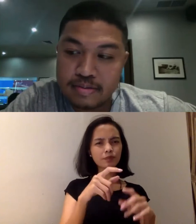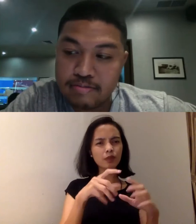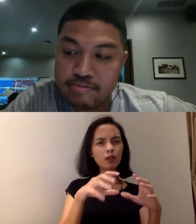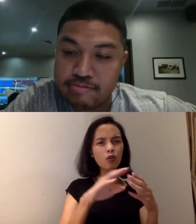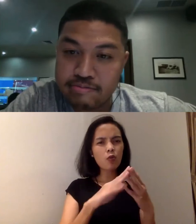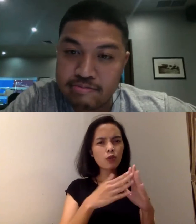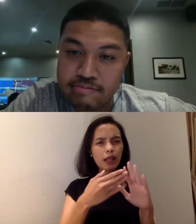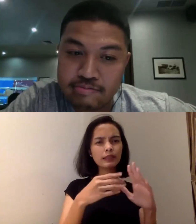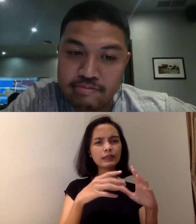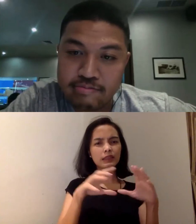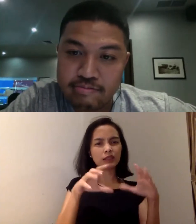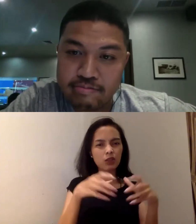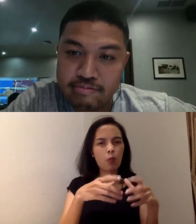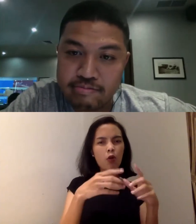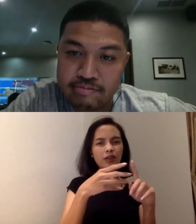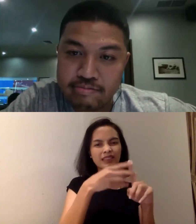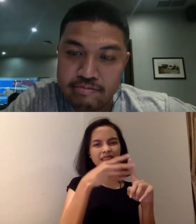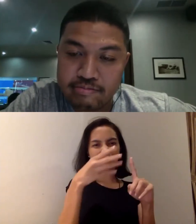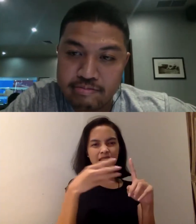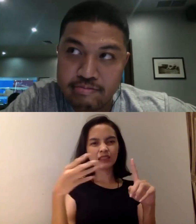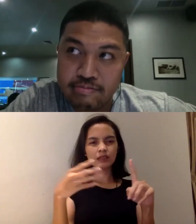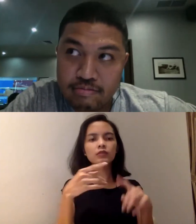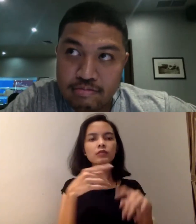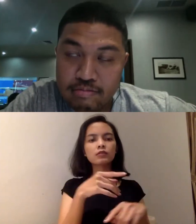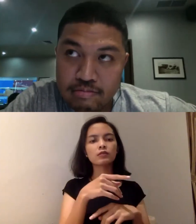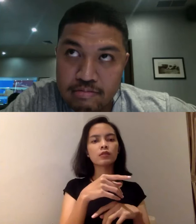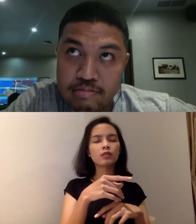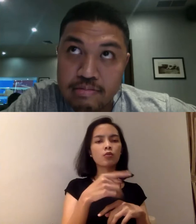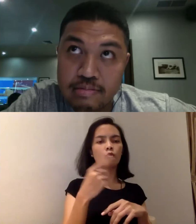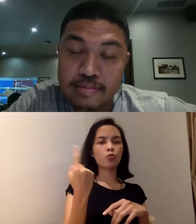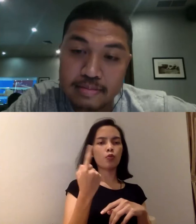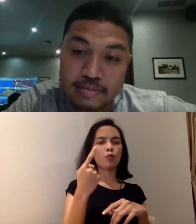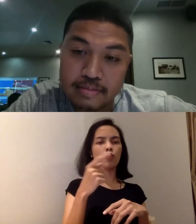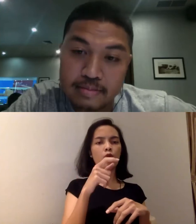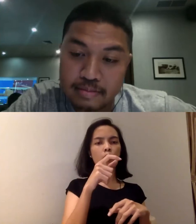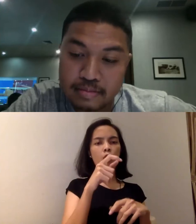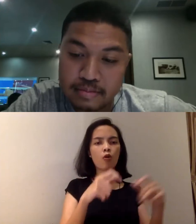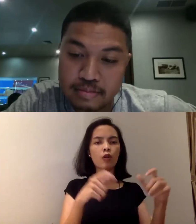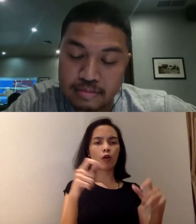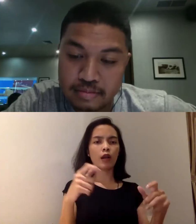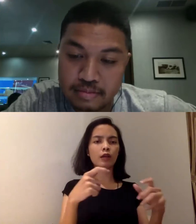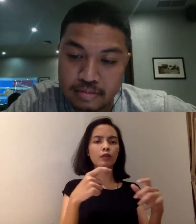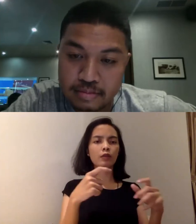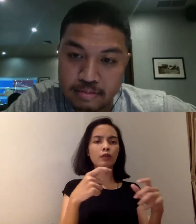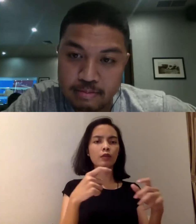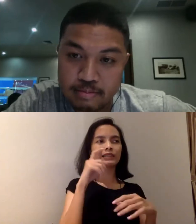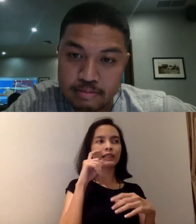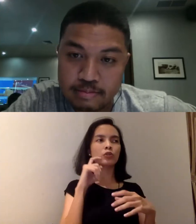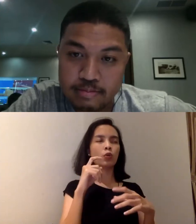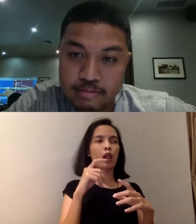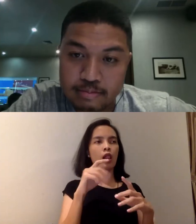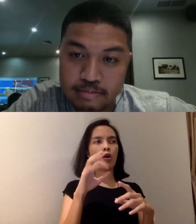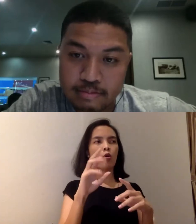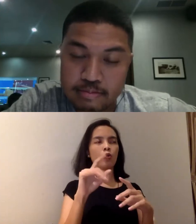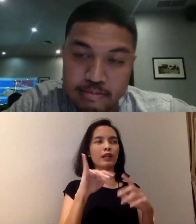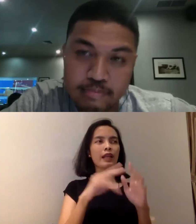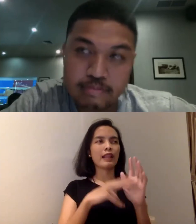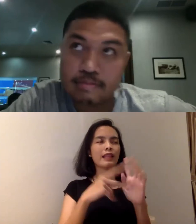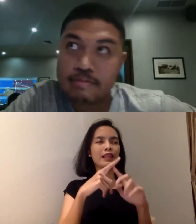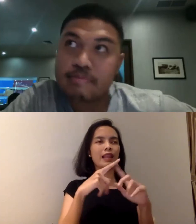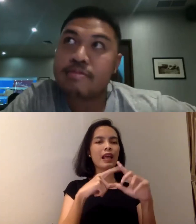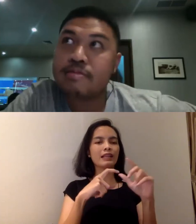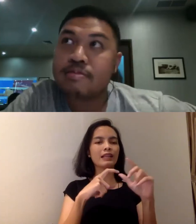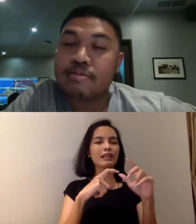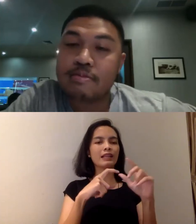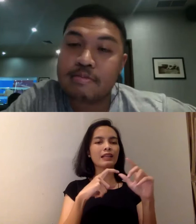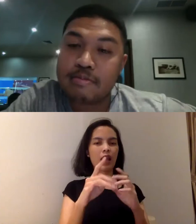LGBTQIA plus people in general, people who have different sexual orientation than the general population, and also different